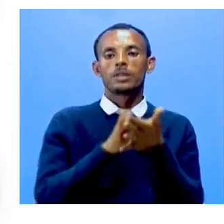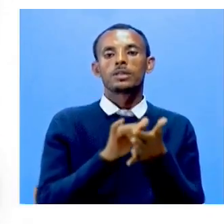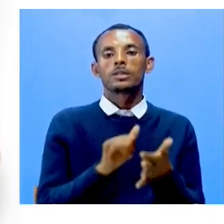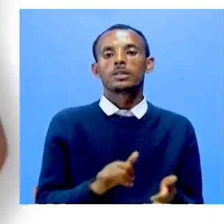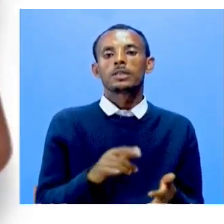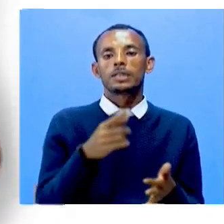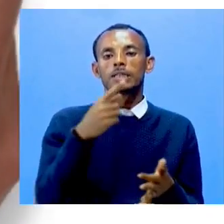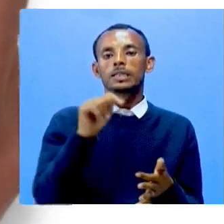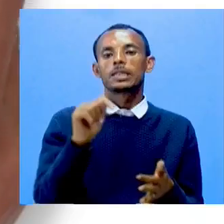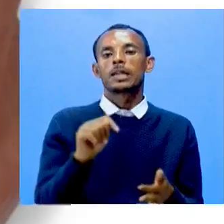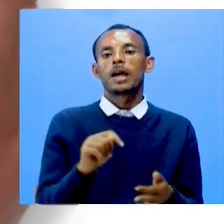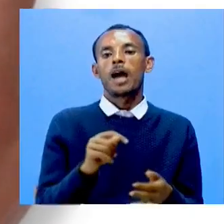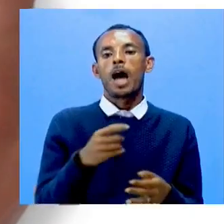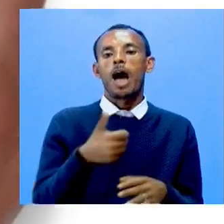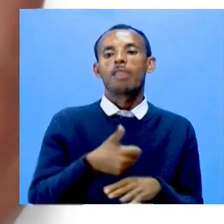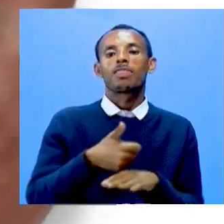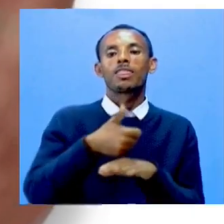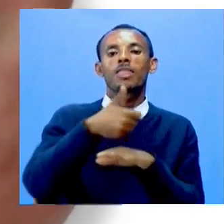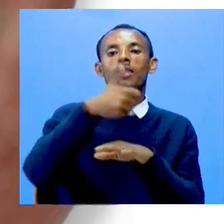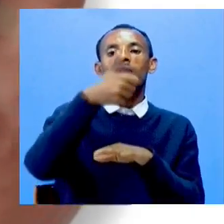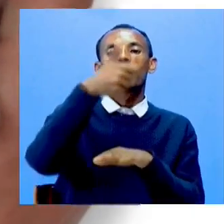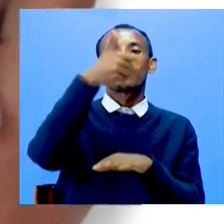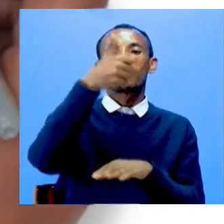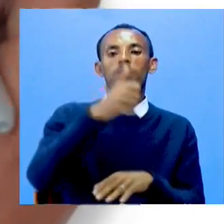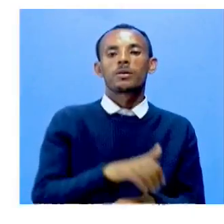the altitude